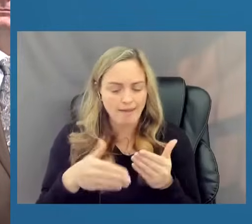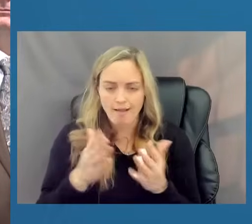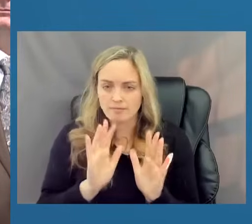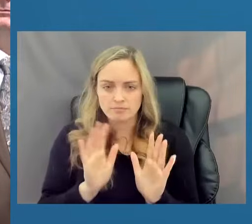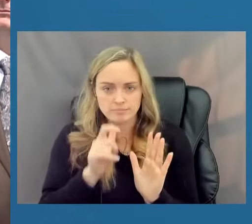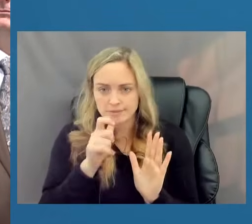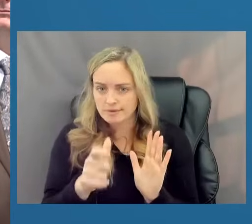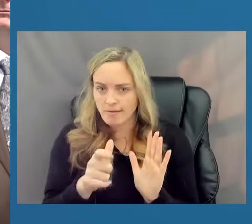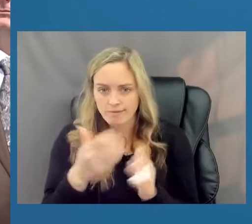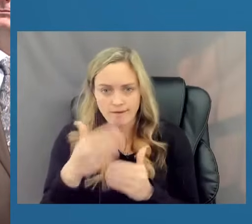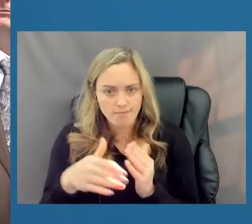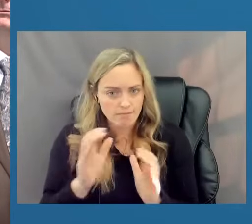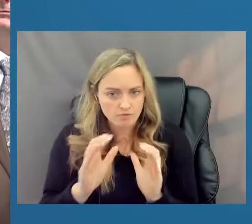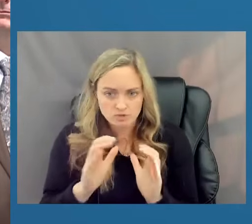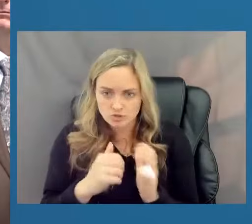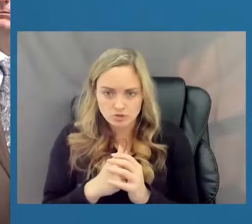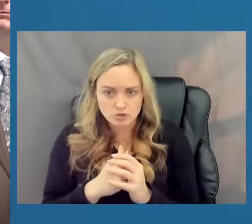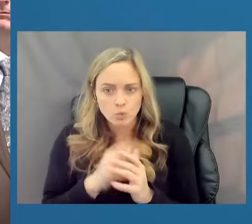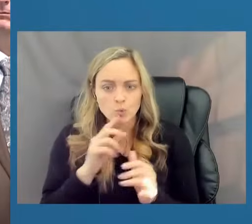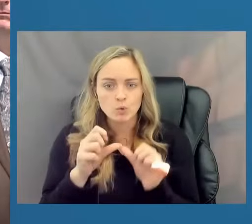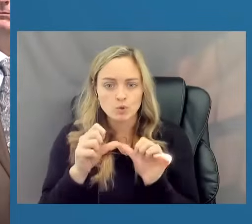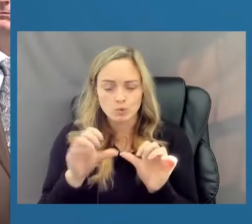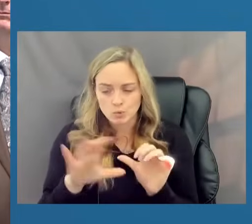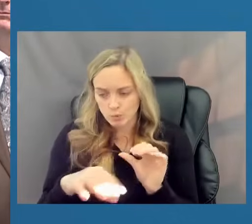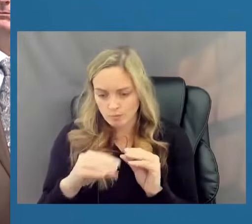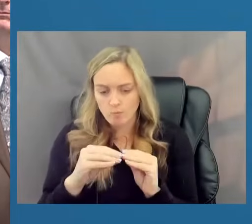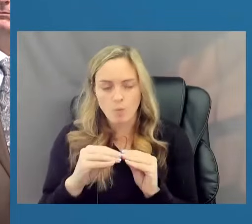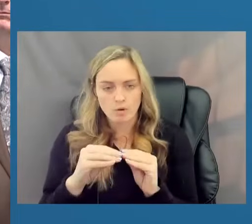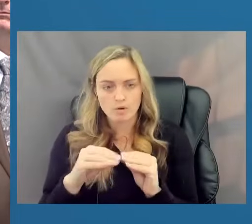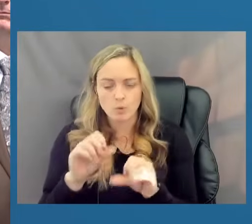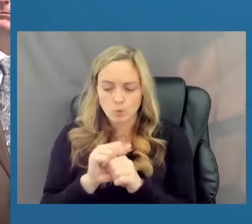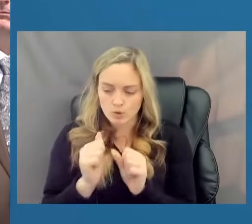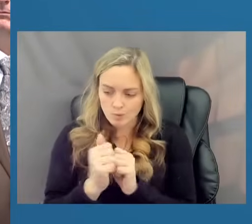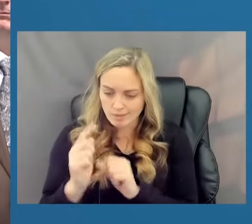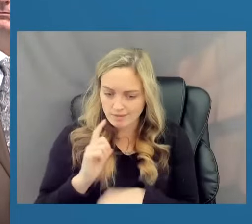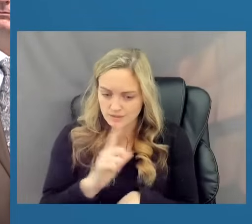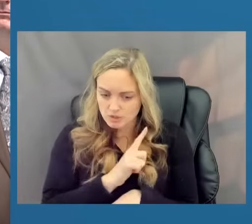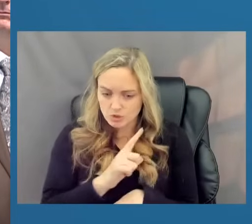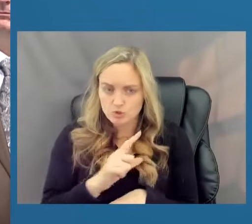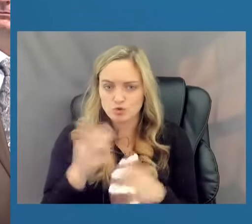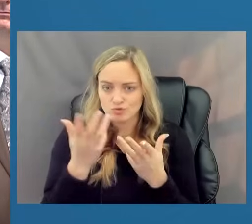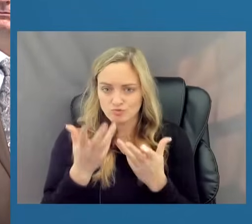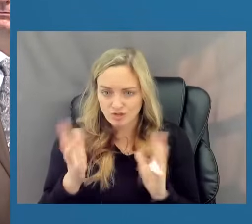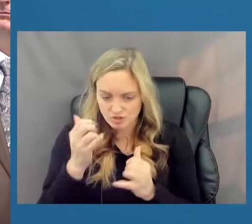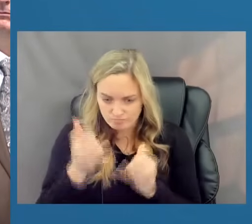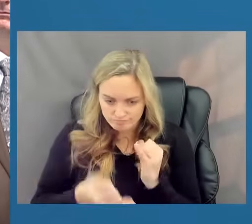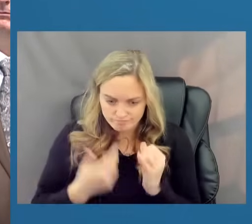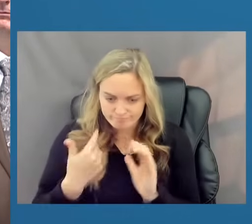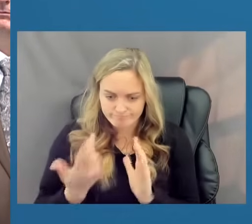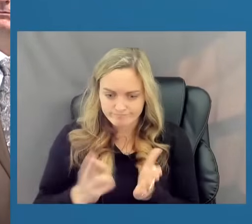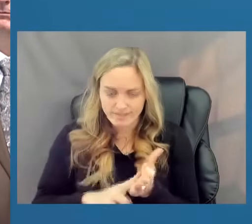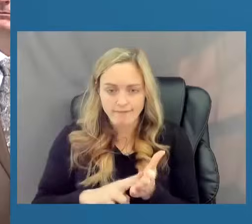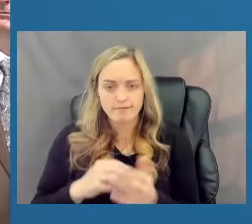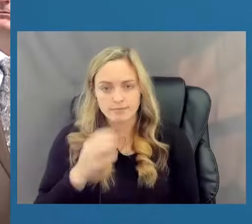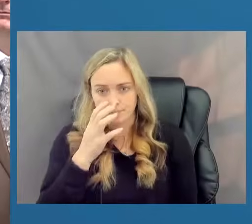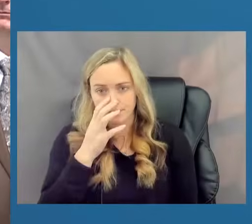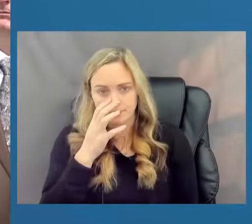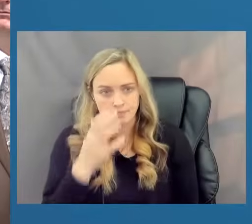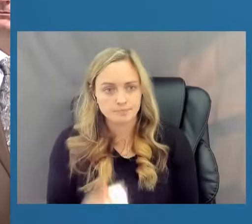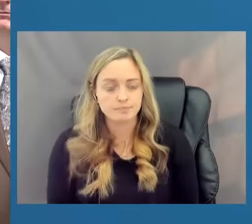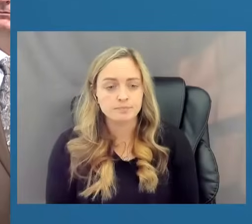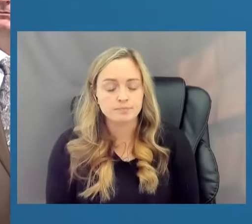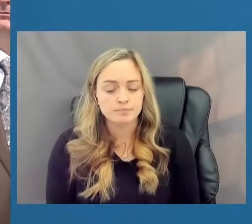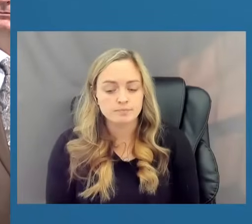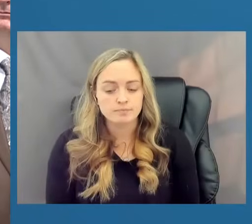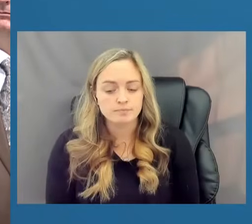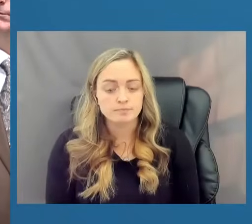the conversation. We're going to continue doing more and working with the legislature to get this over the finish line. Any other on topics? All